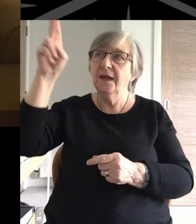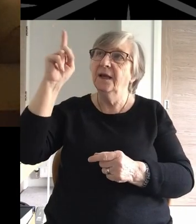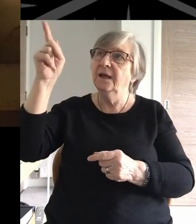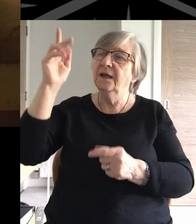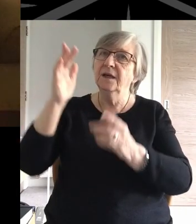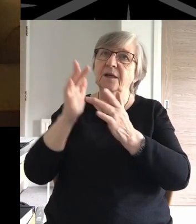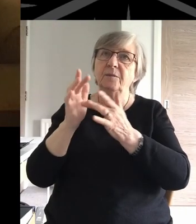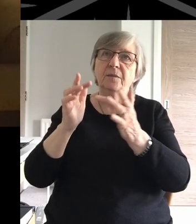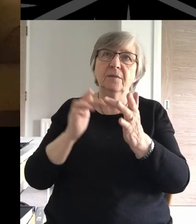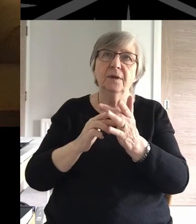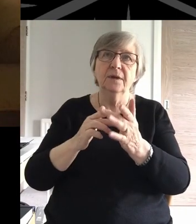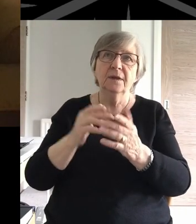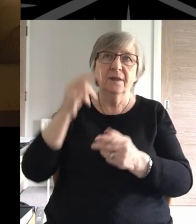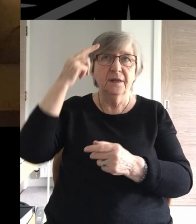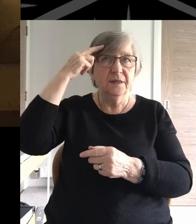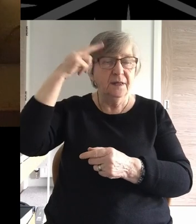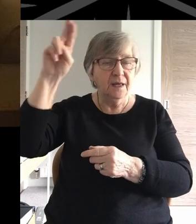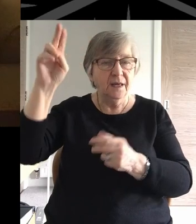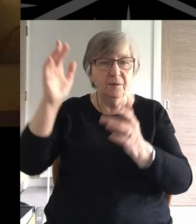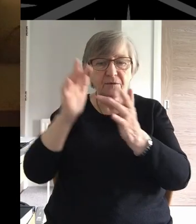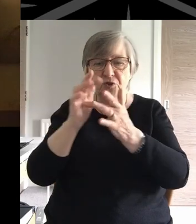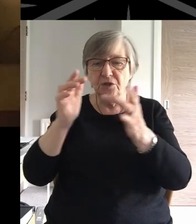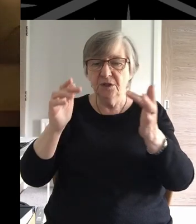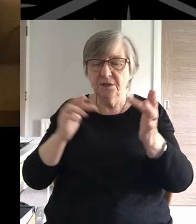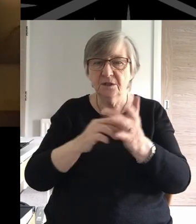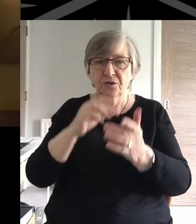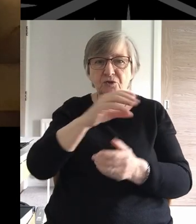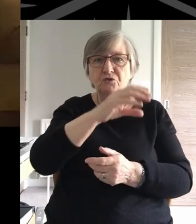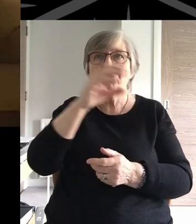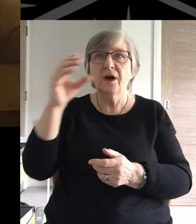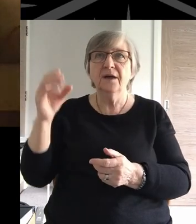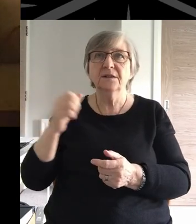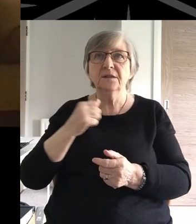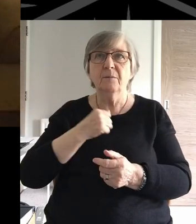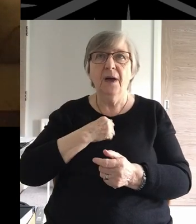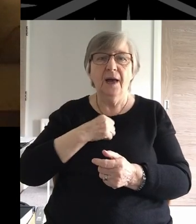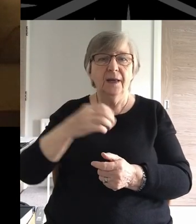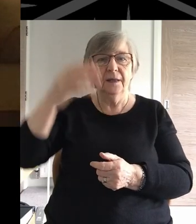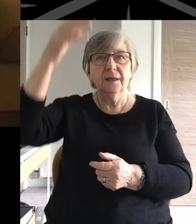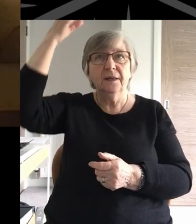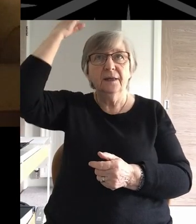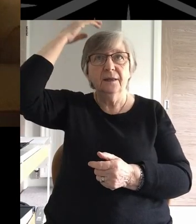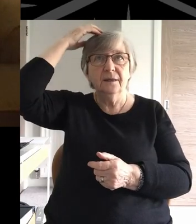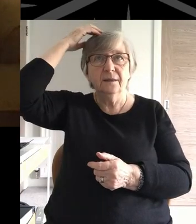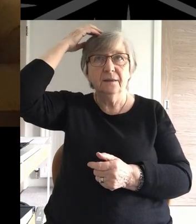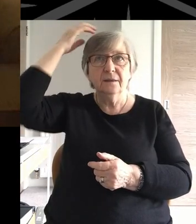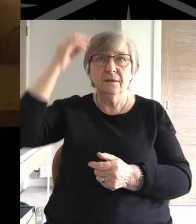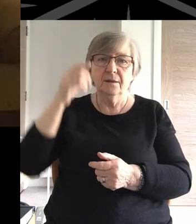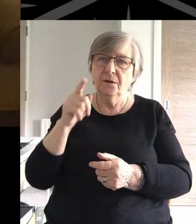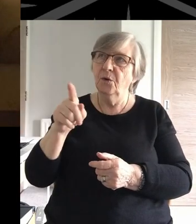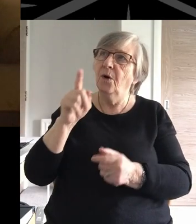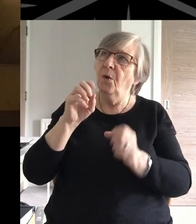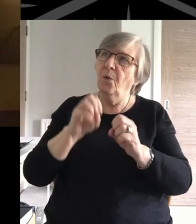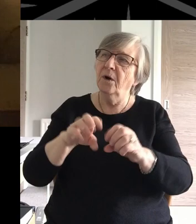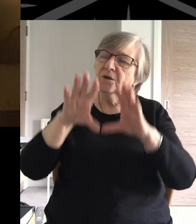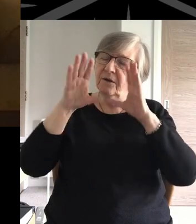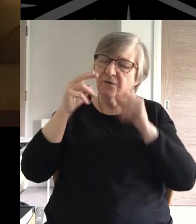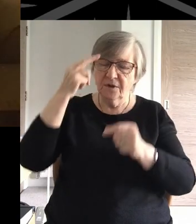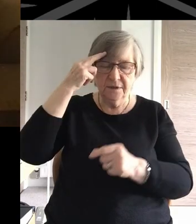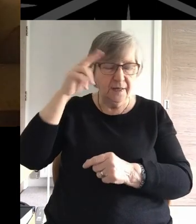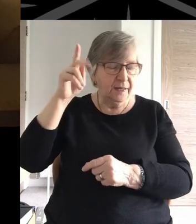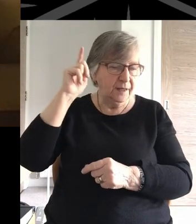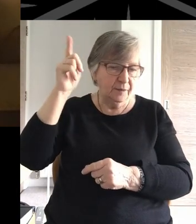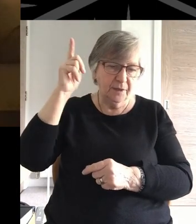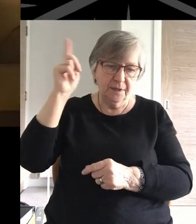is. The name of Jesus Christ, my King. What a